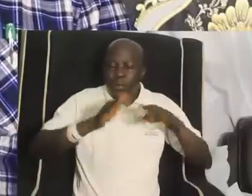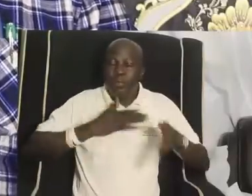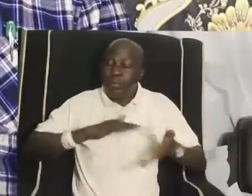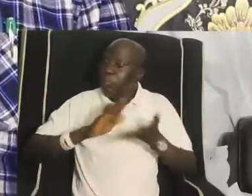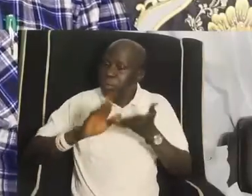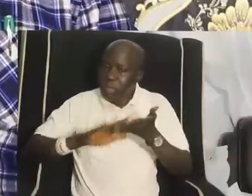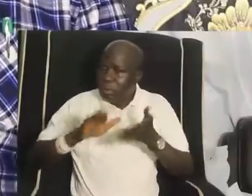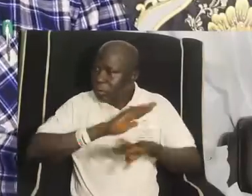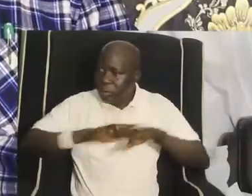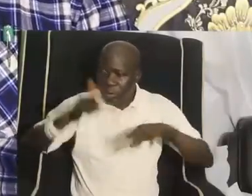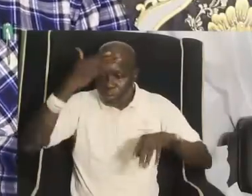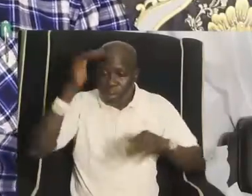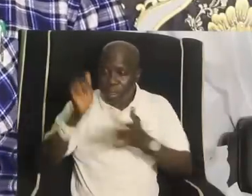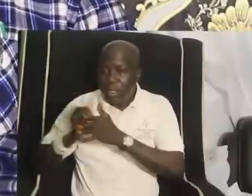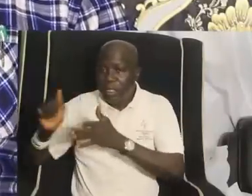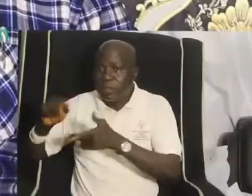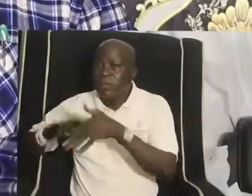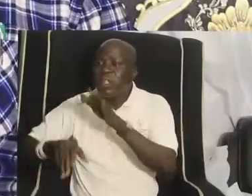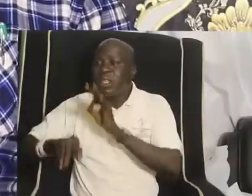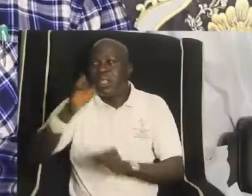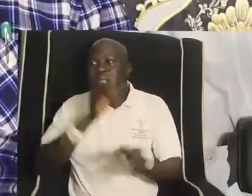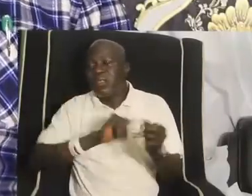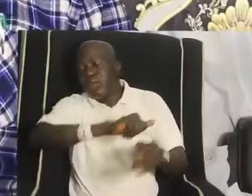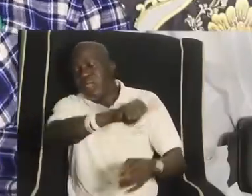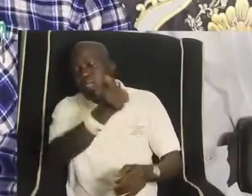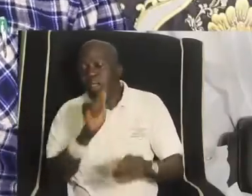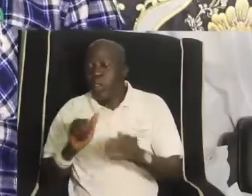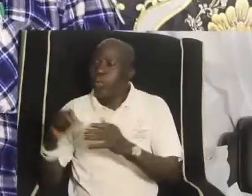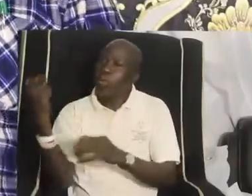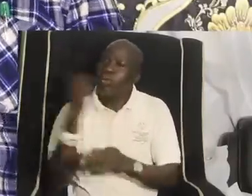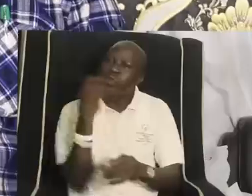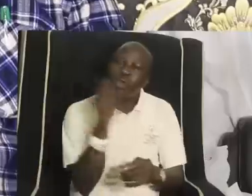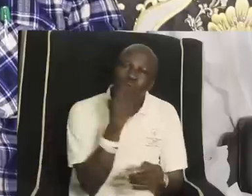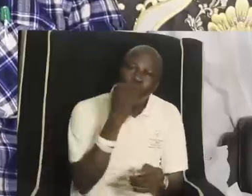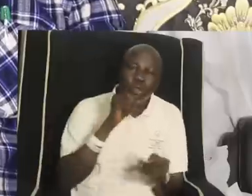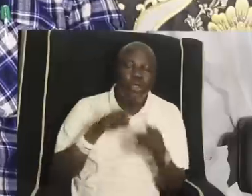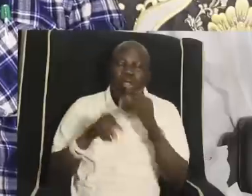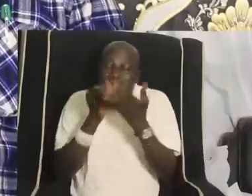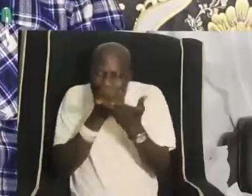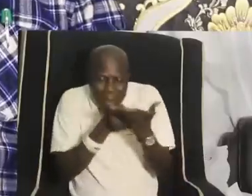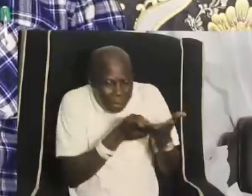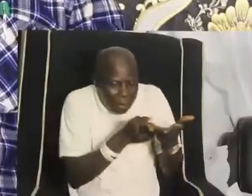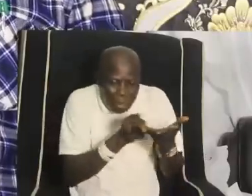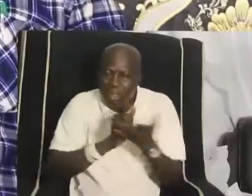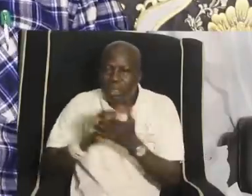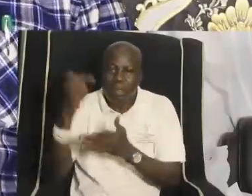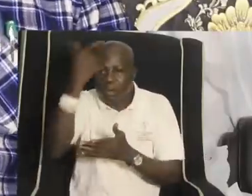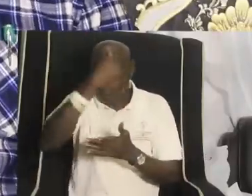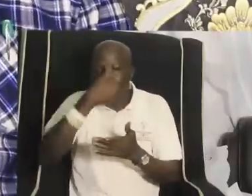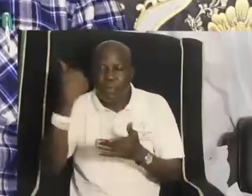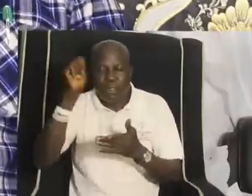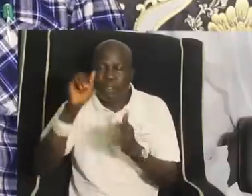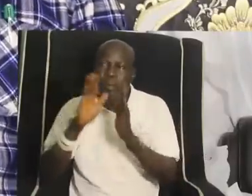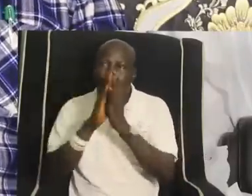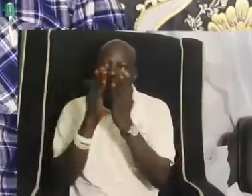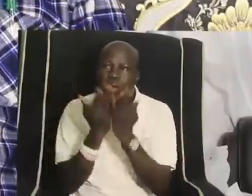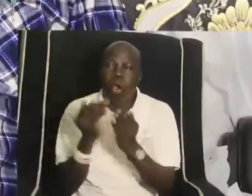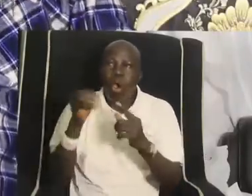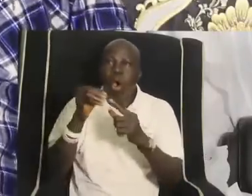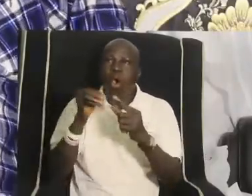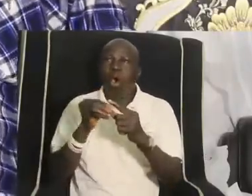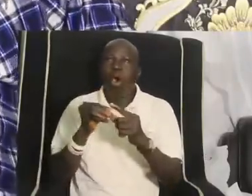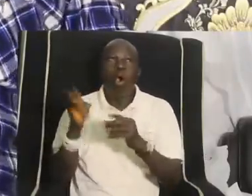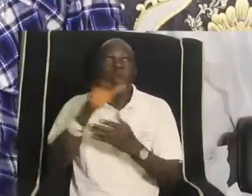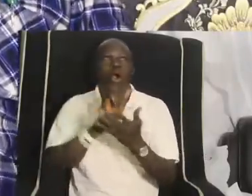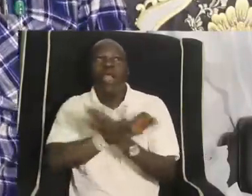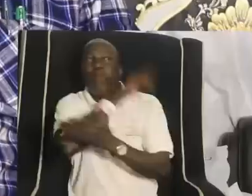please don't forget ti eni kankan ba ba e soro ni messenger lori Facebook if anybody chat with some messenger on Facebook abi lori WhatsApp WhatsApp ba